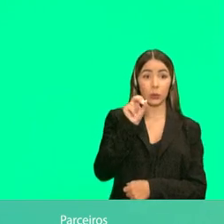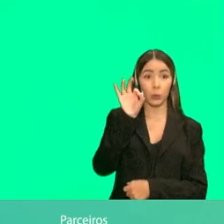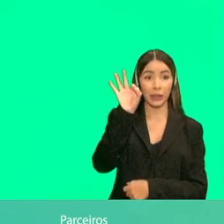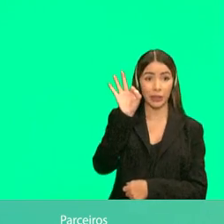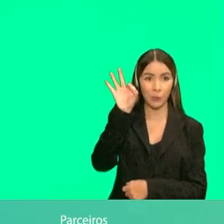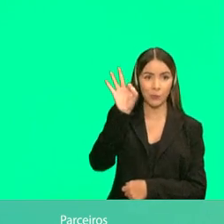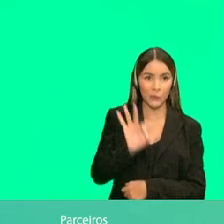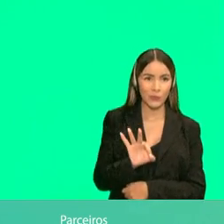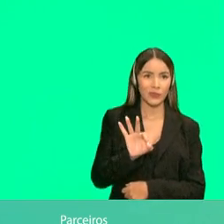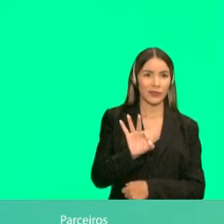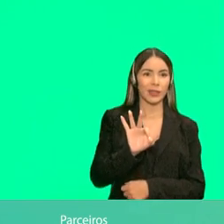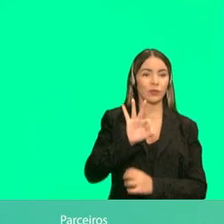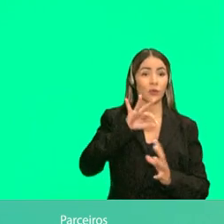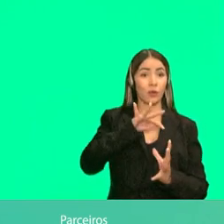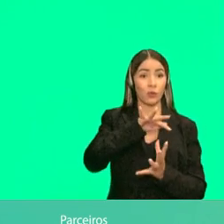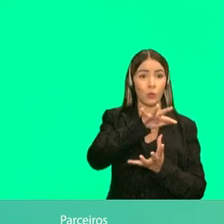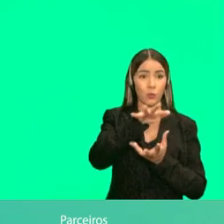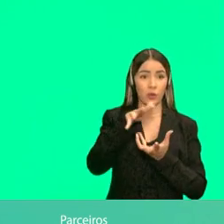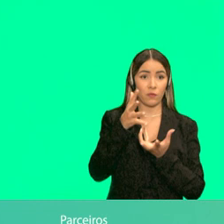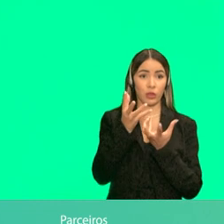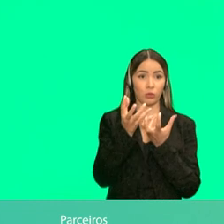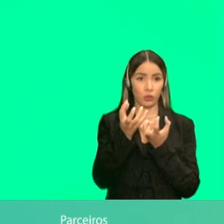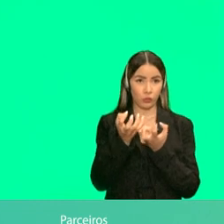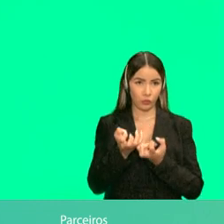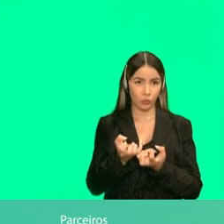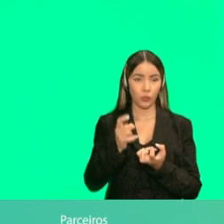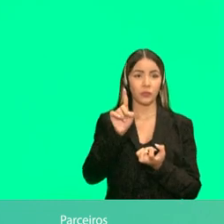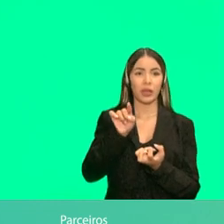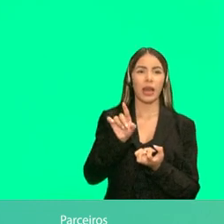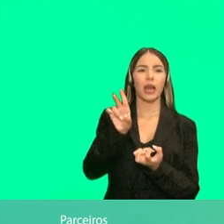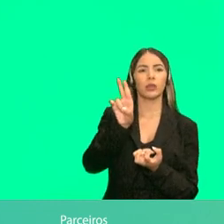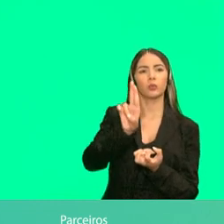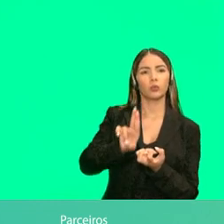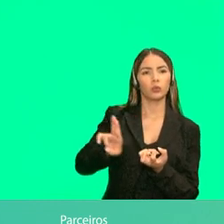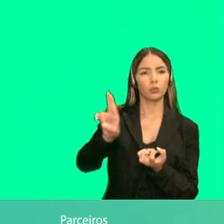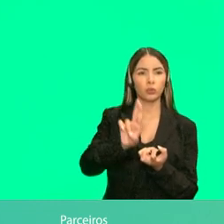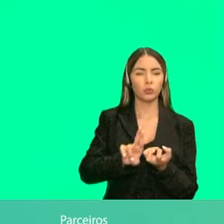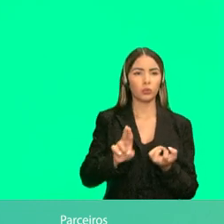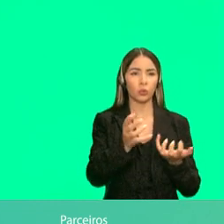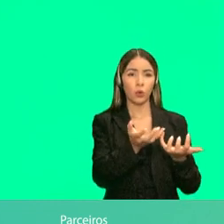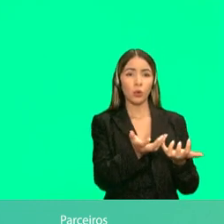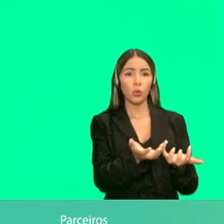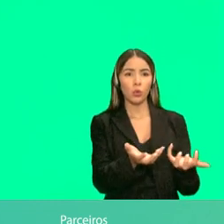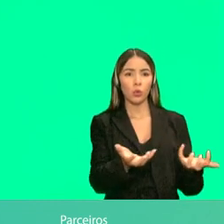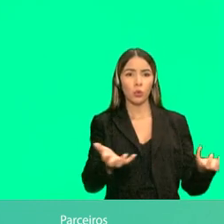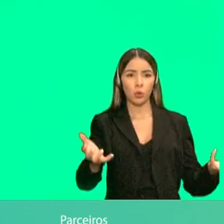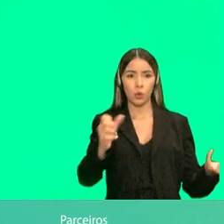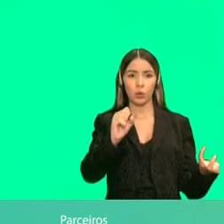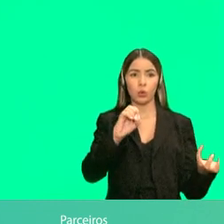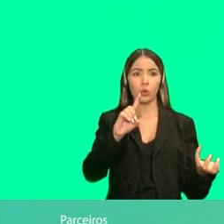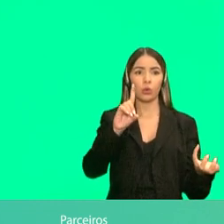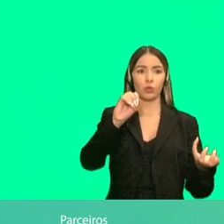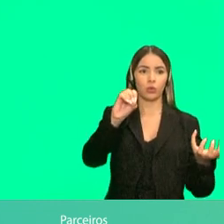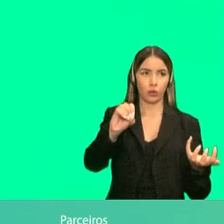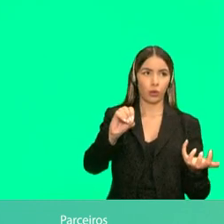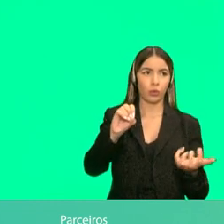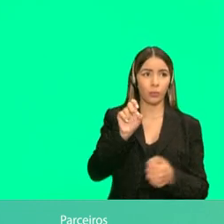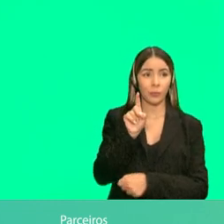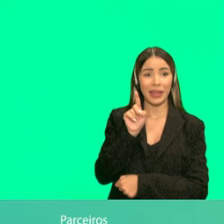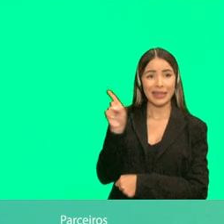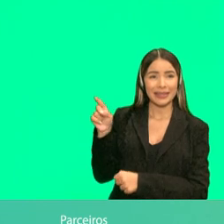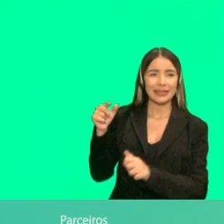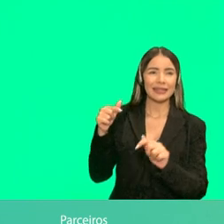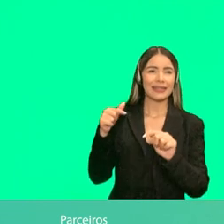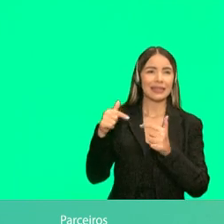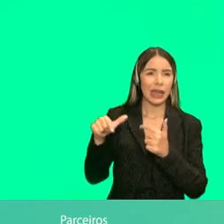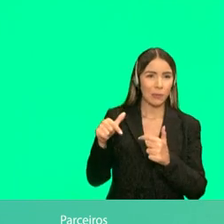that research and innovate a lot, working with big global centers, aiming to implement